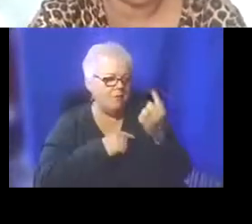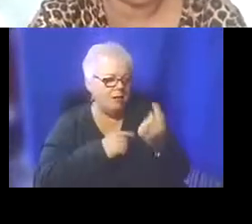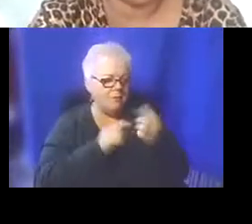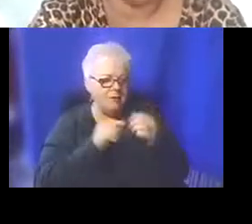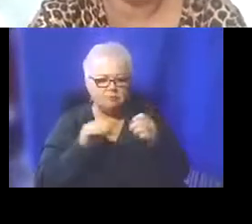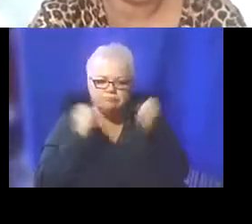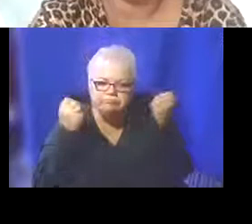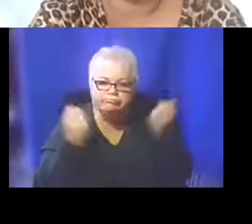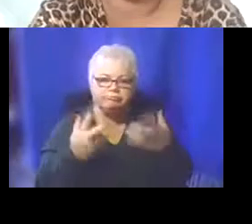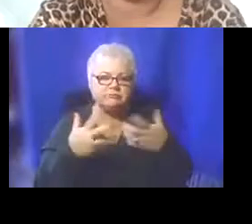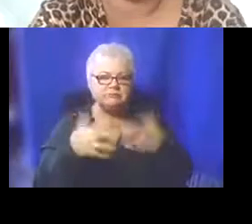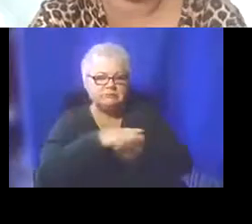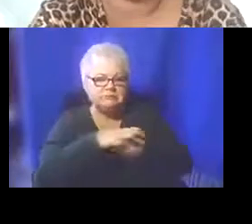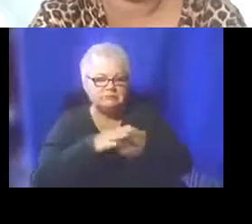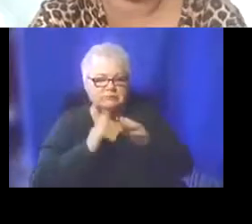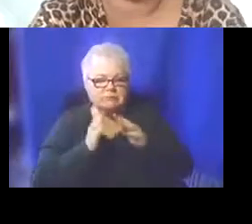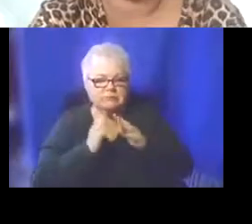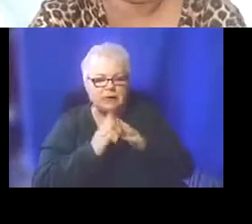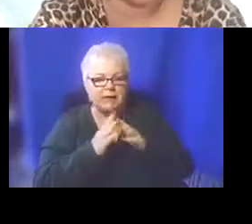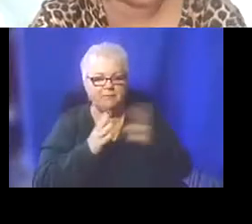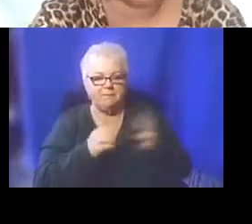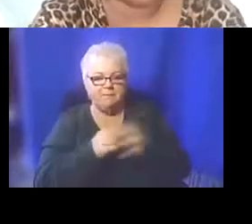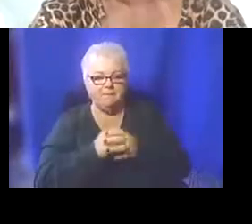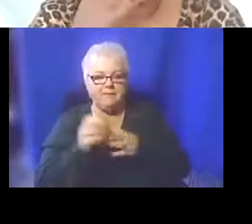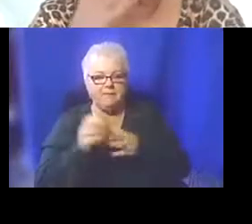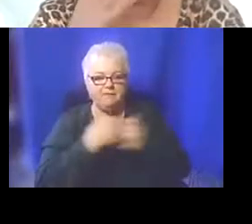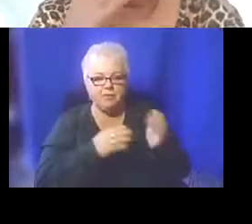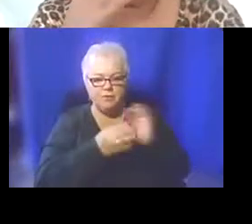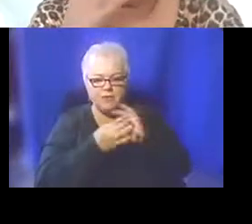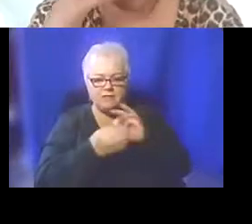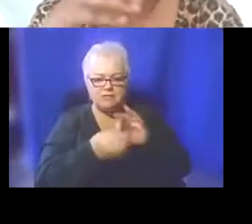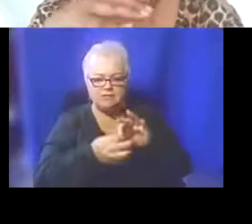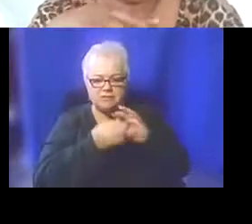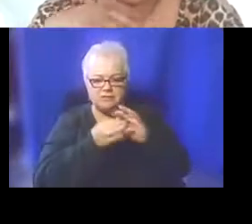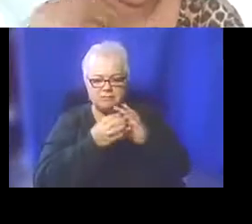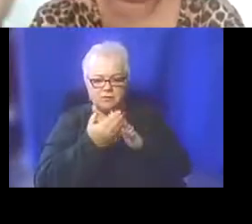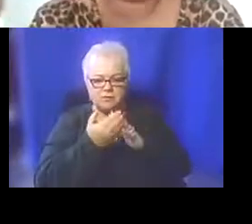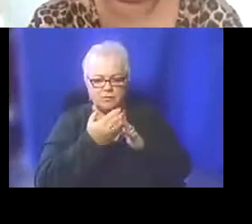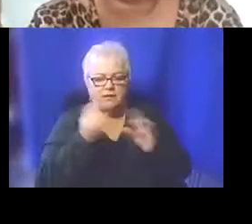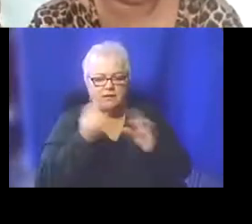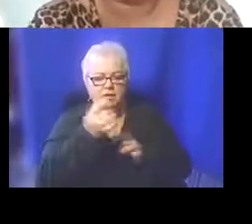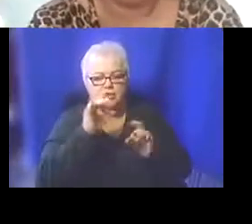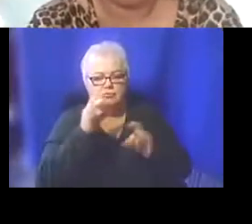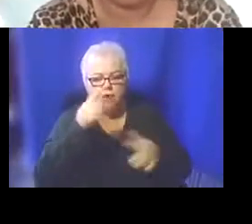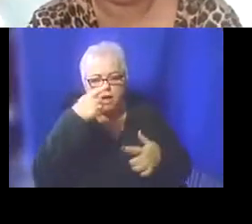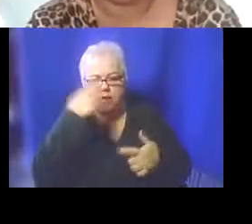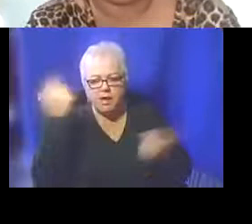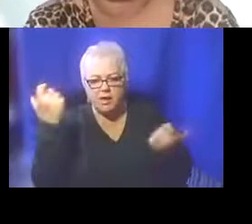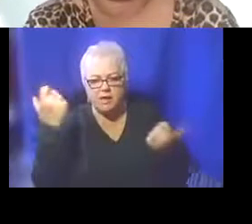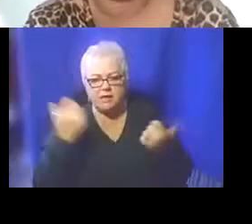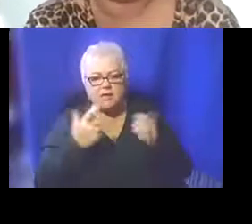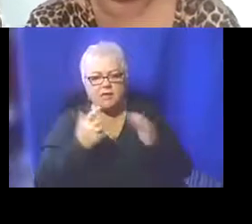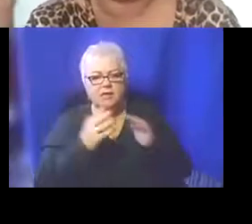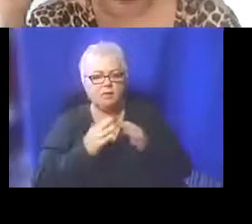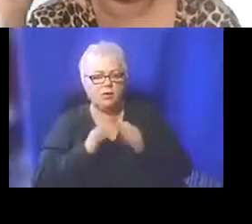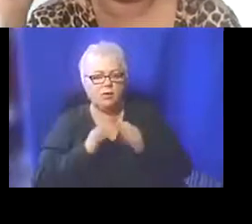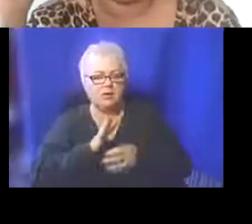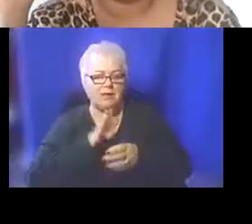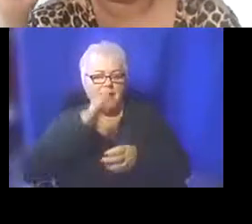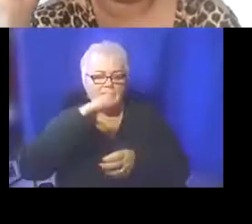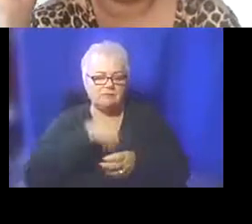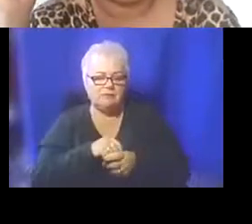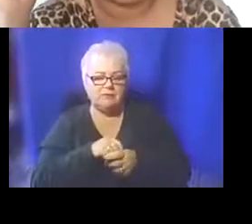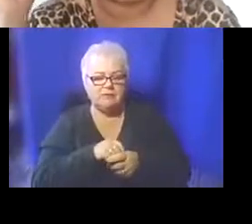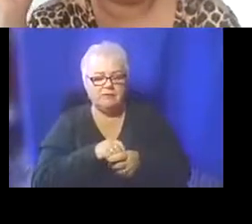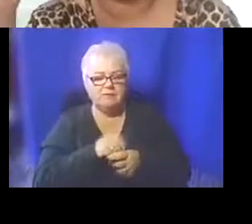communities, and even the relationship between trauma and things like community engagement, right? So